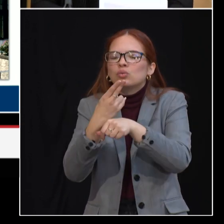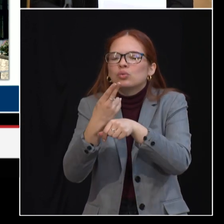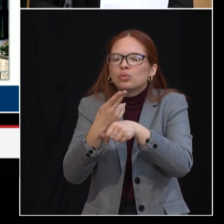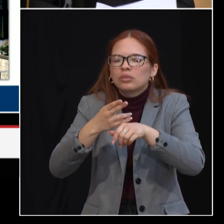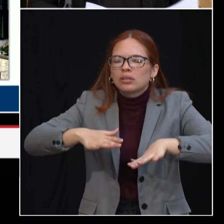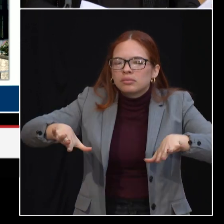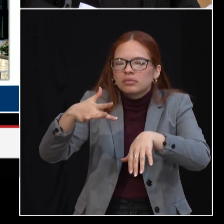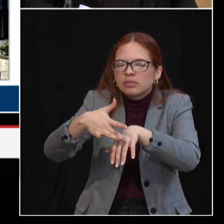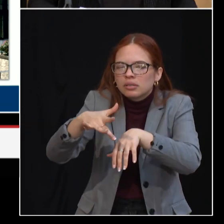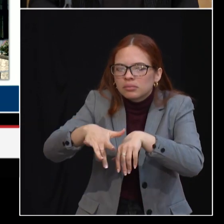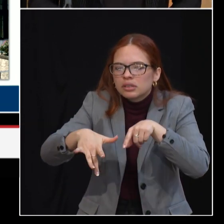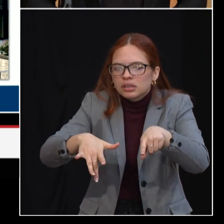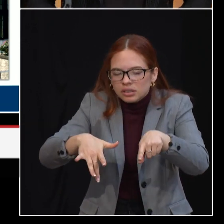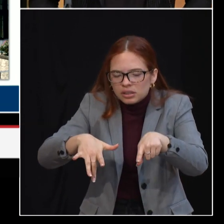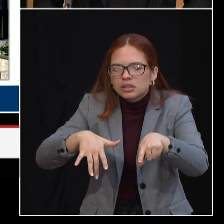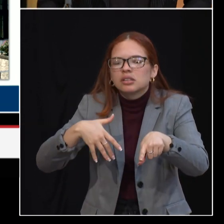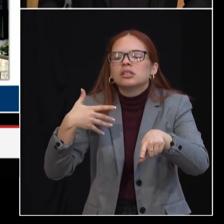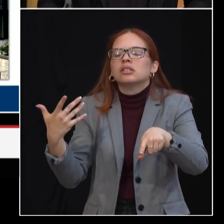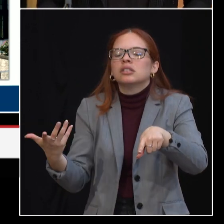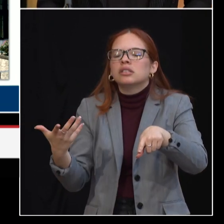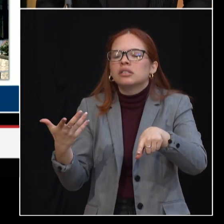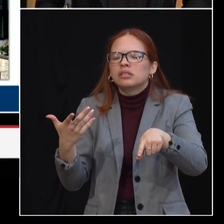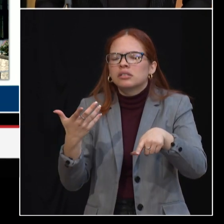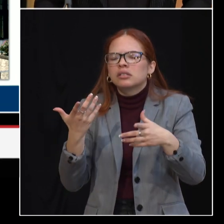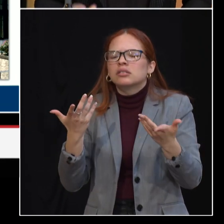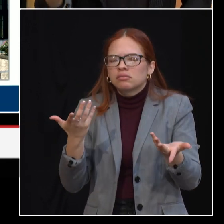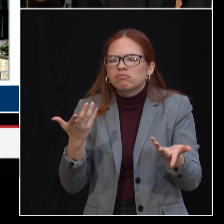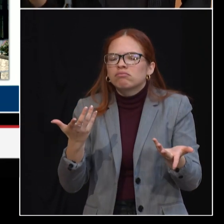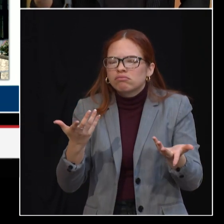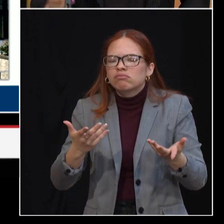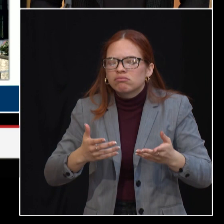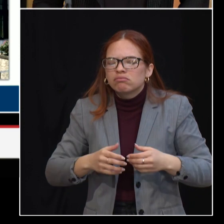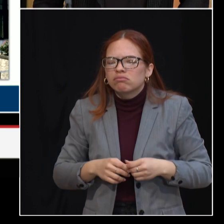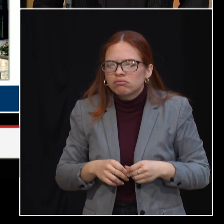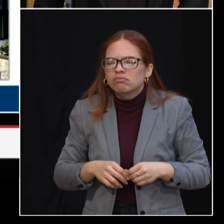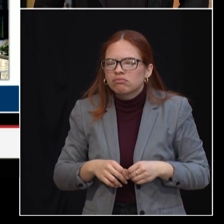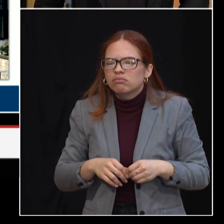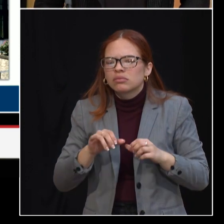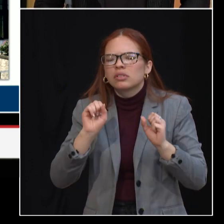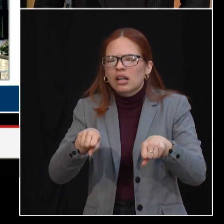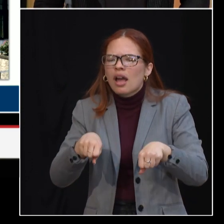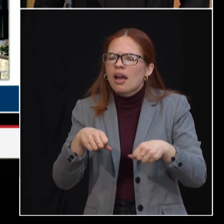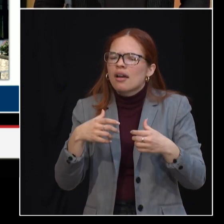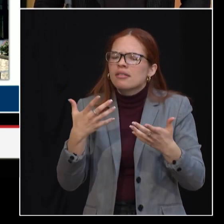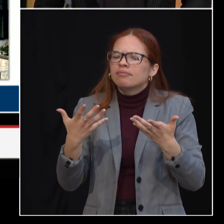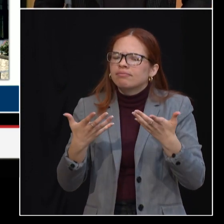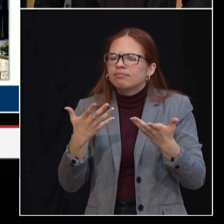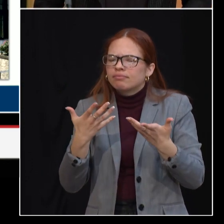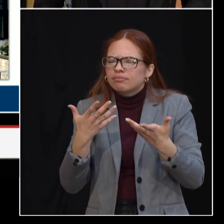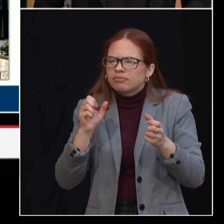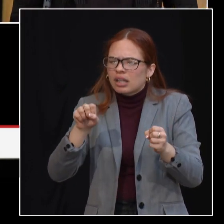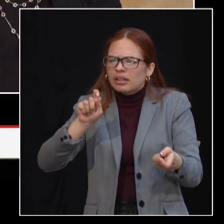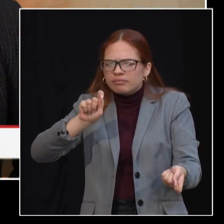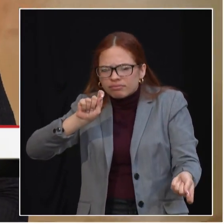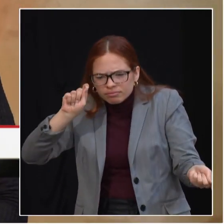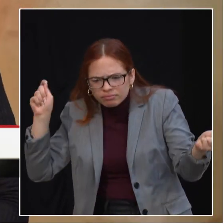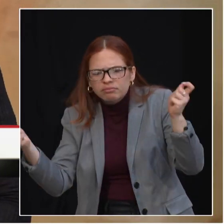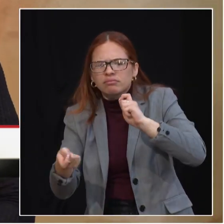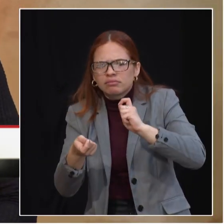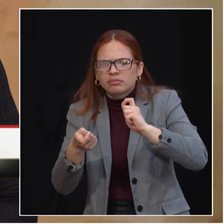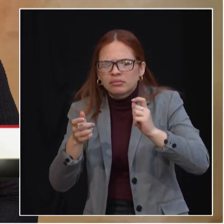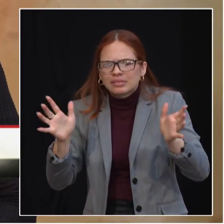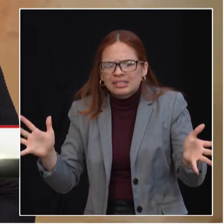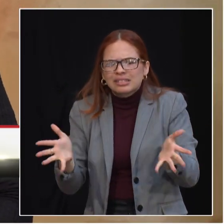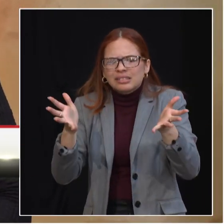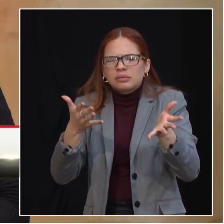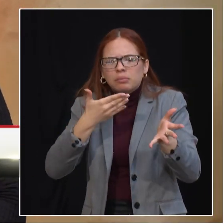very pleased to be making changes and advancing reforms to the zoning code that advance